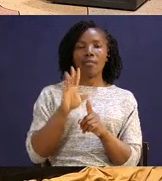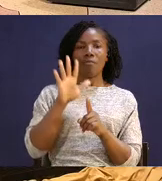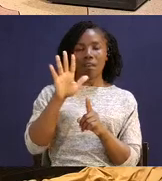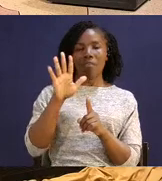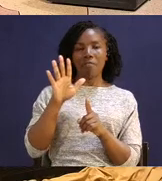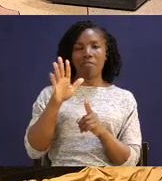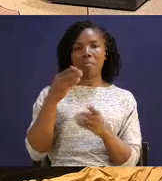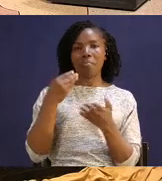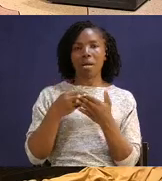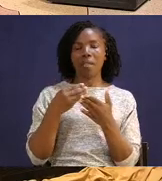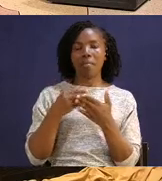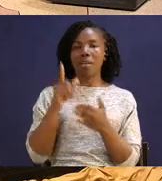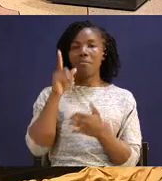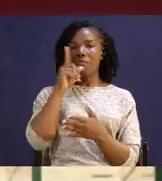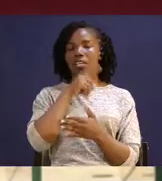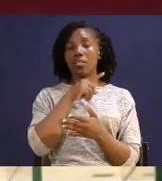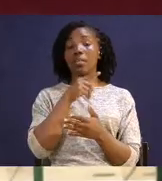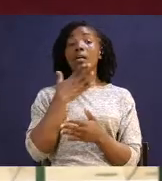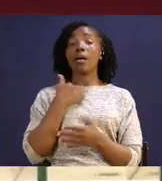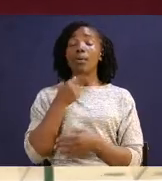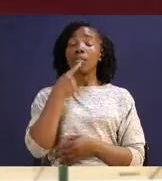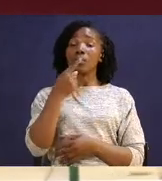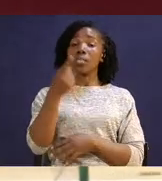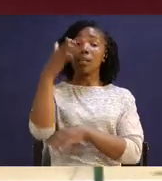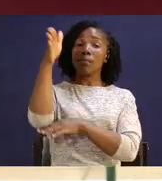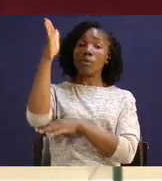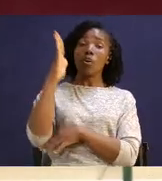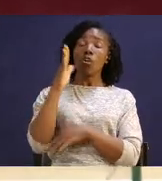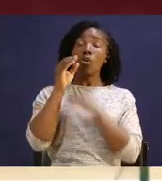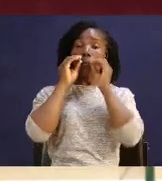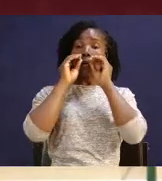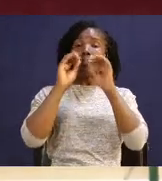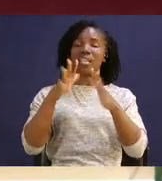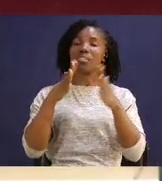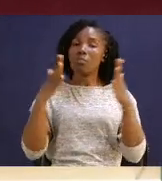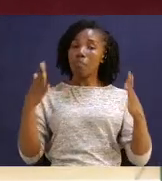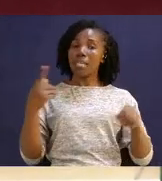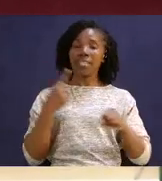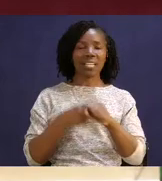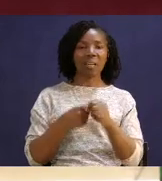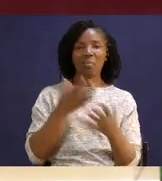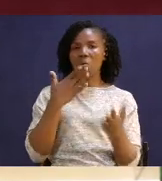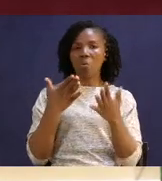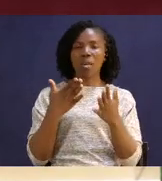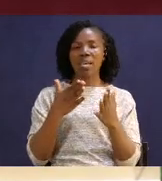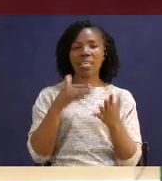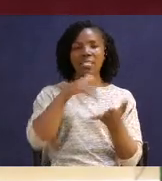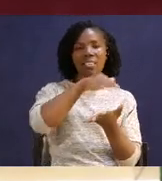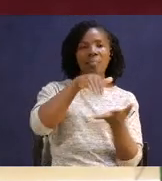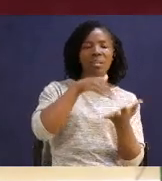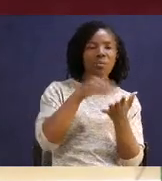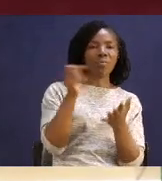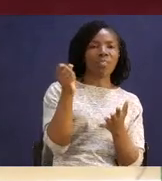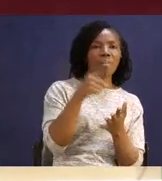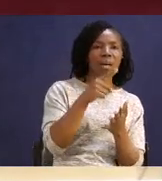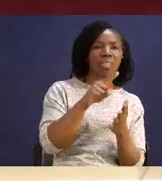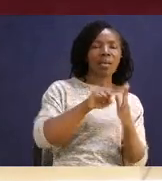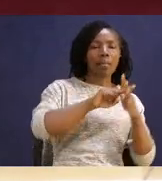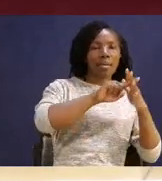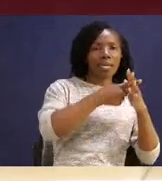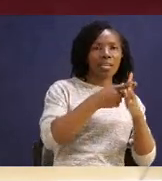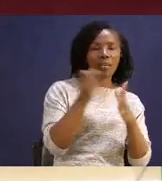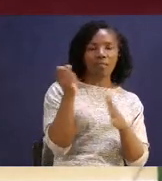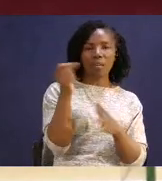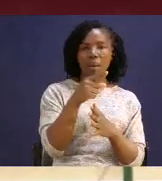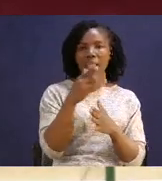But let me tell you this, God is going to bless you so much that whether it is 5th or 10th or 15th or 20th,